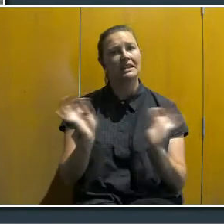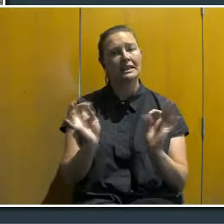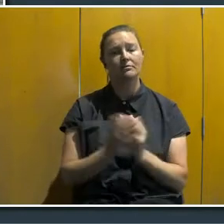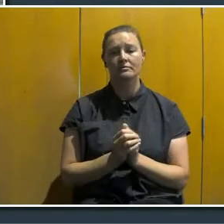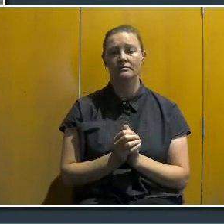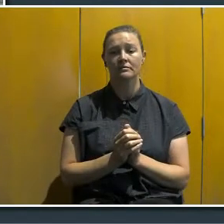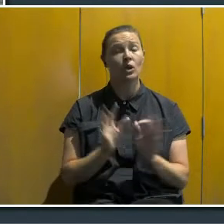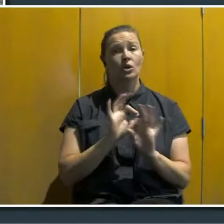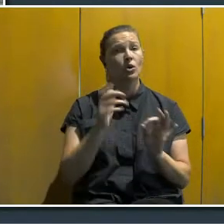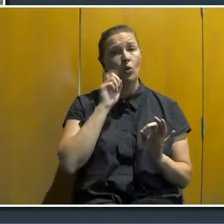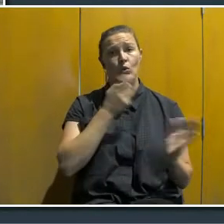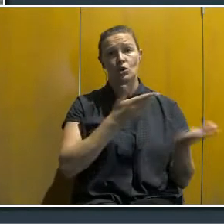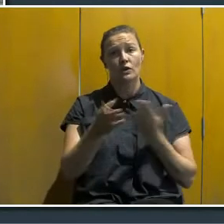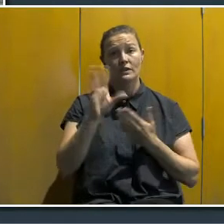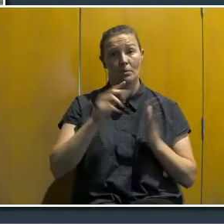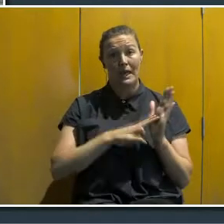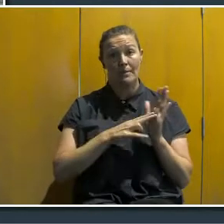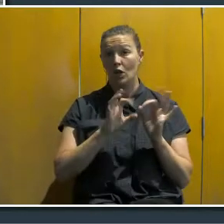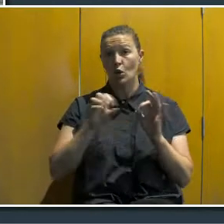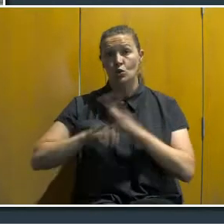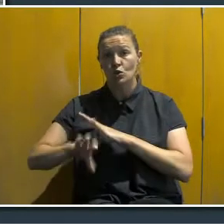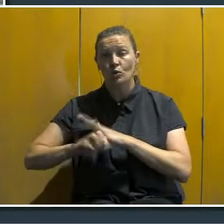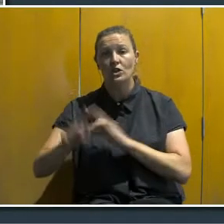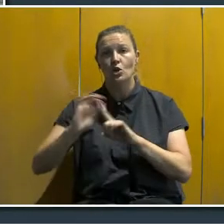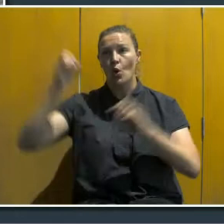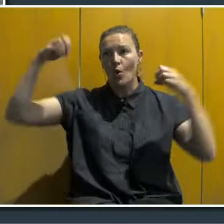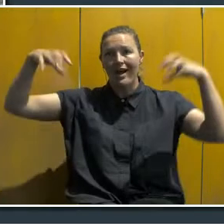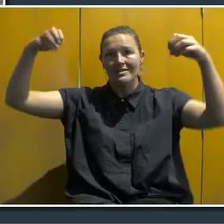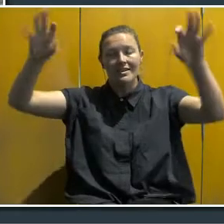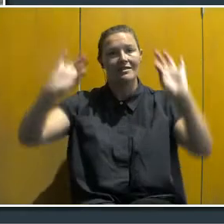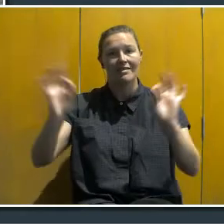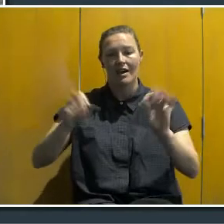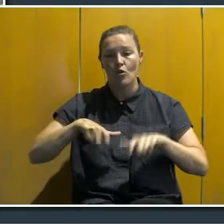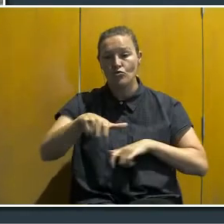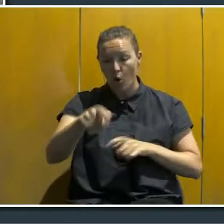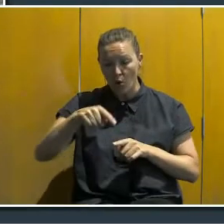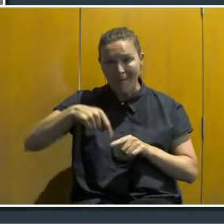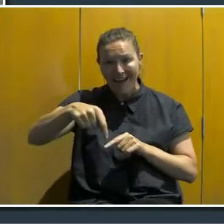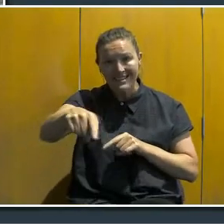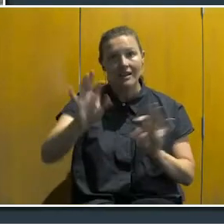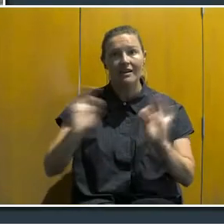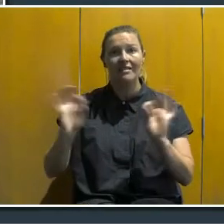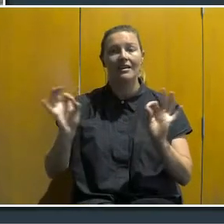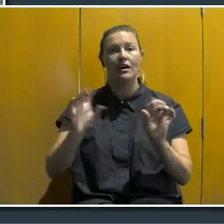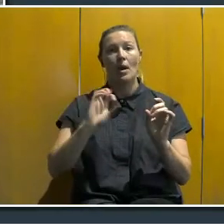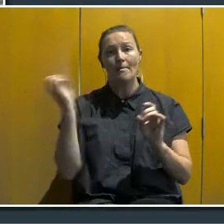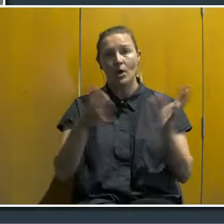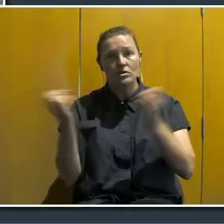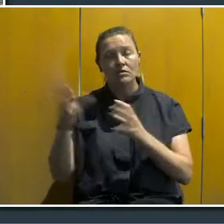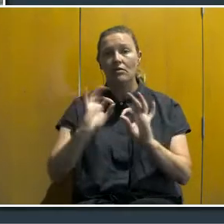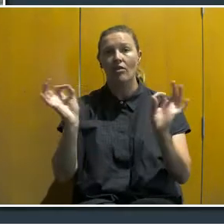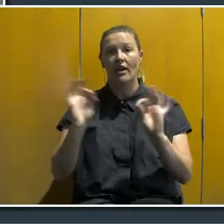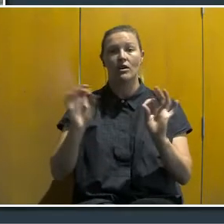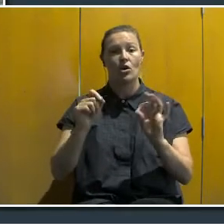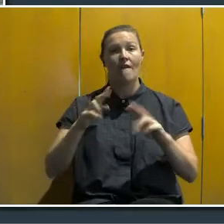have no water service from Napier, no sewerage, no street lighting, no footpaths, no road marking, no mail delivery, no couriers, no fibre